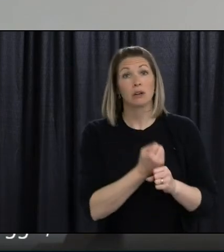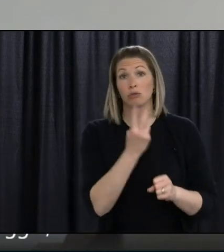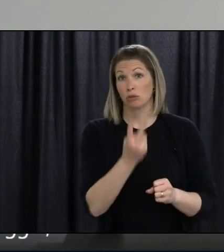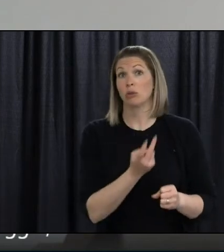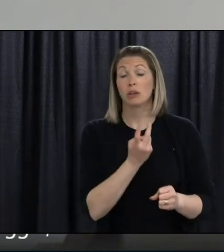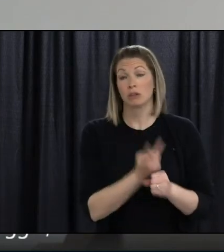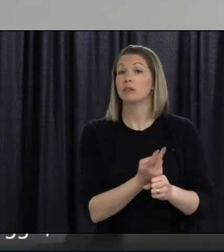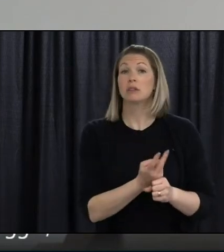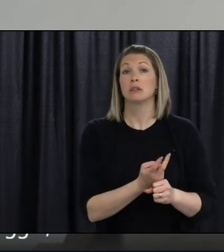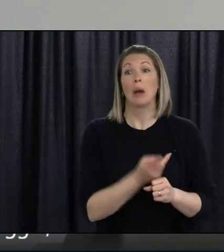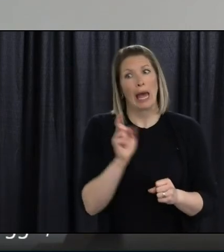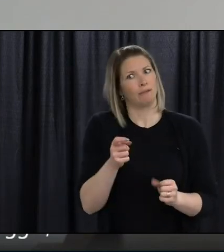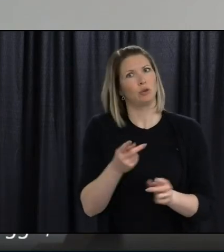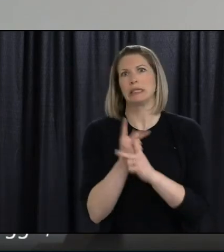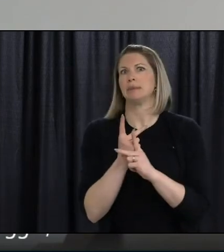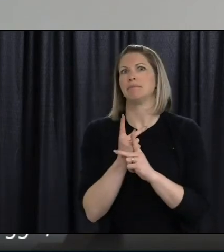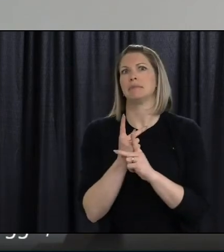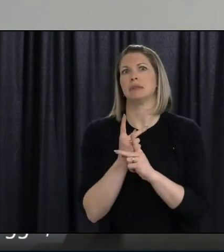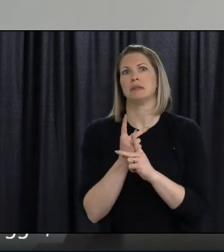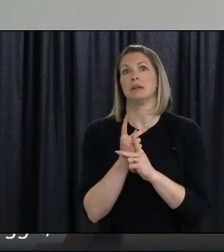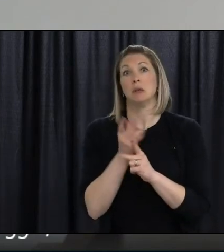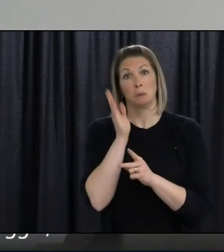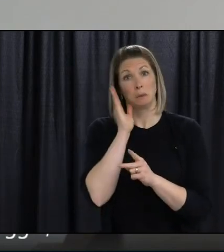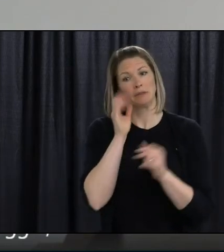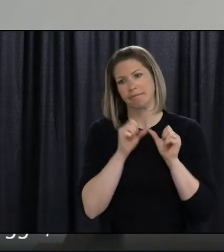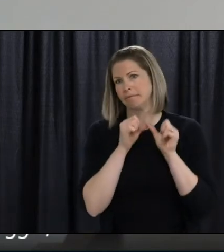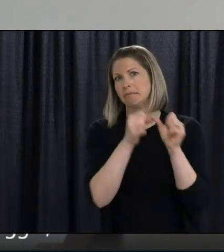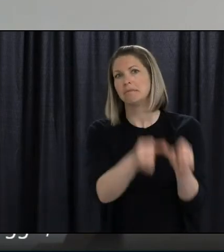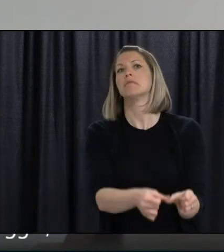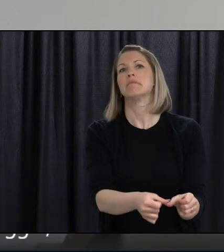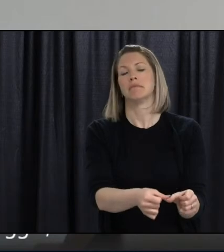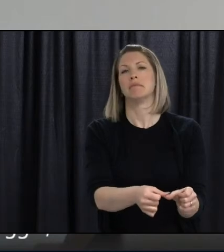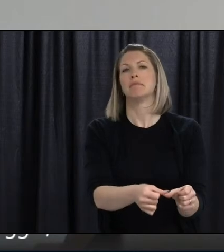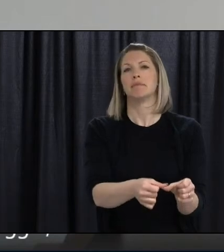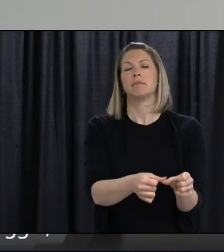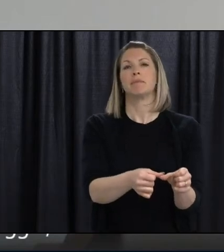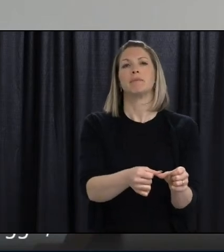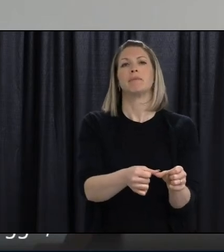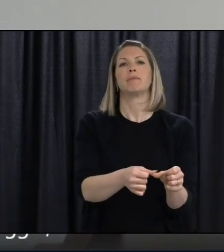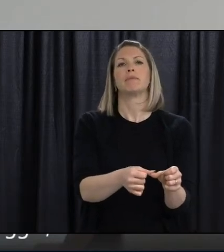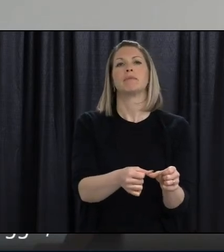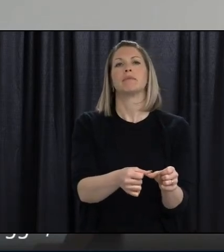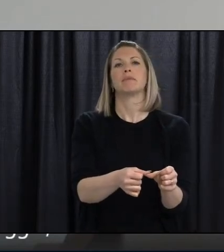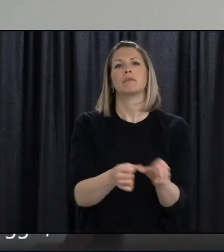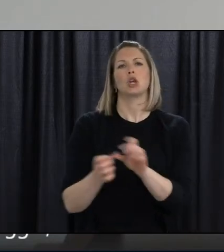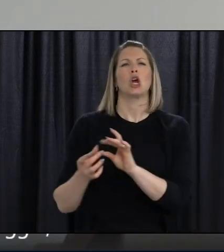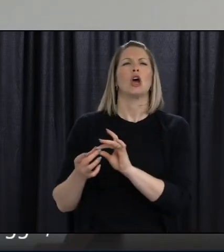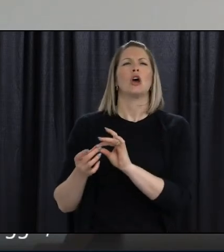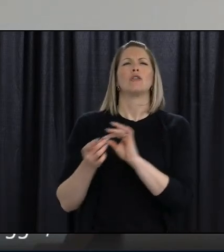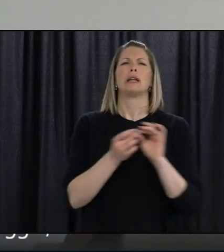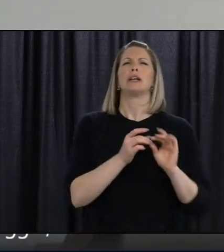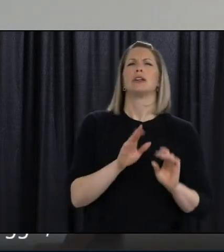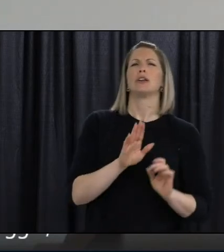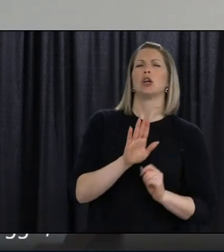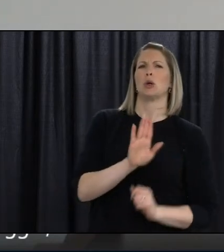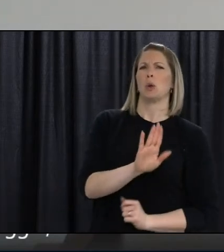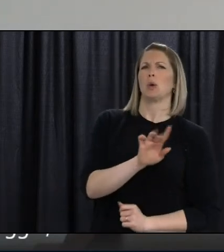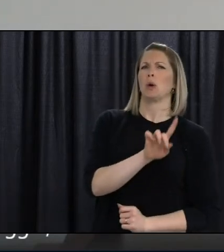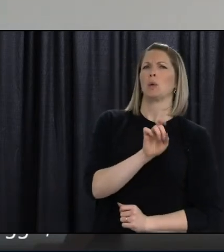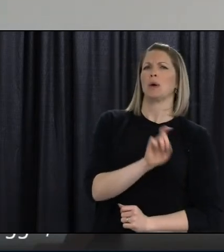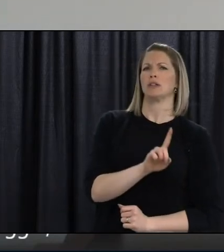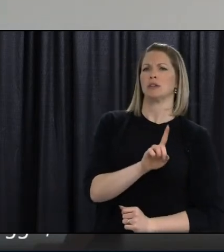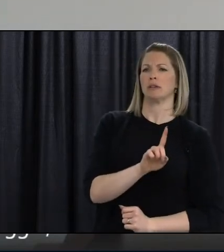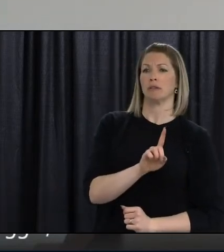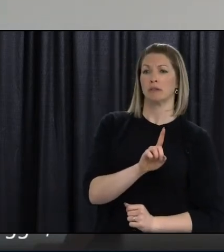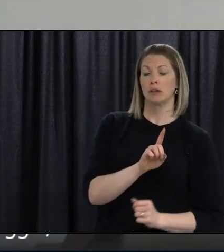that capacity there. In terms of progress, and how great that surge capacity needs